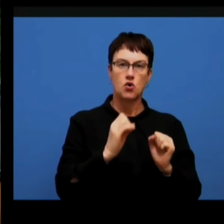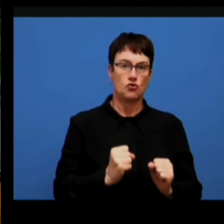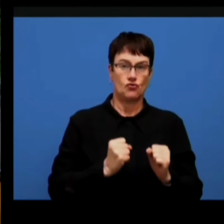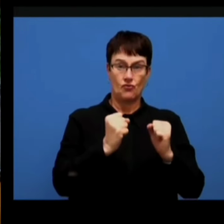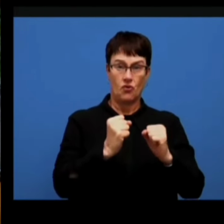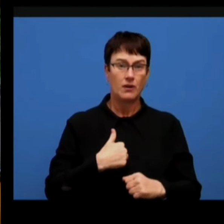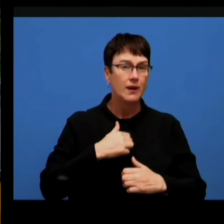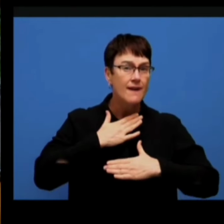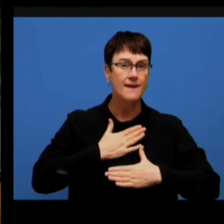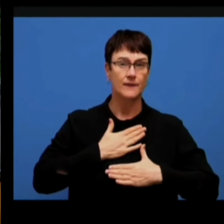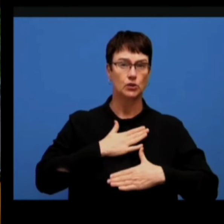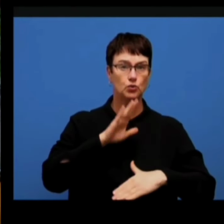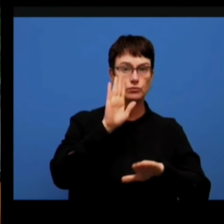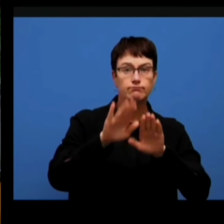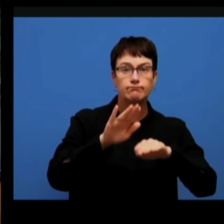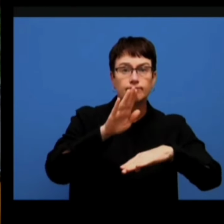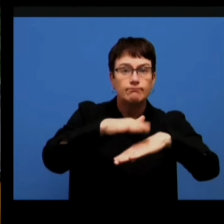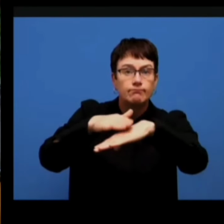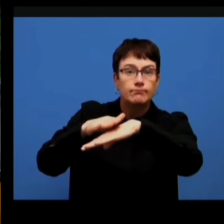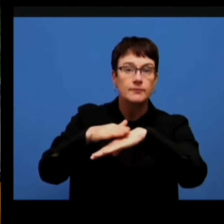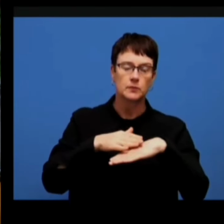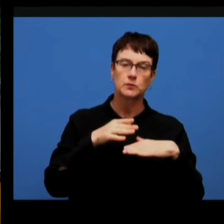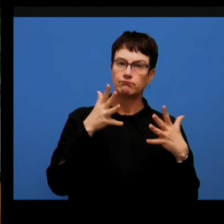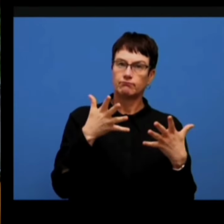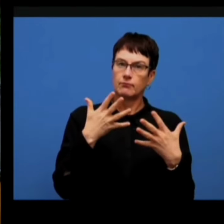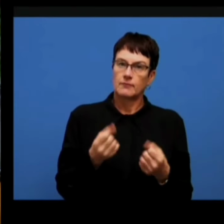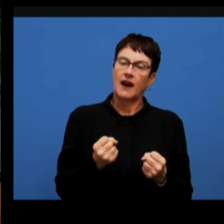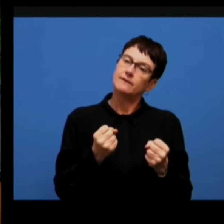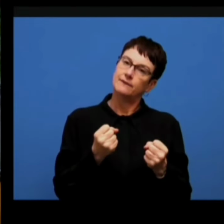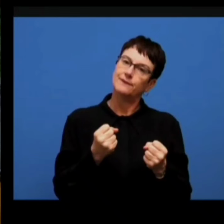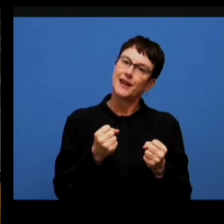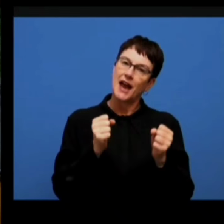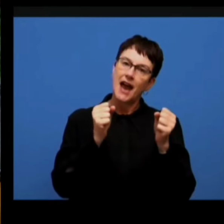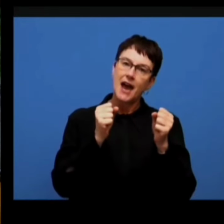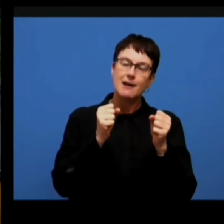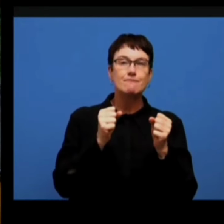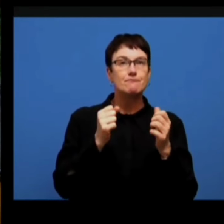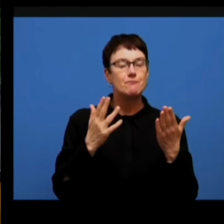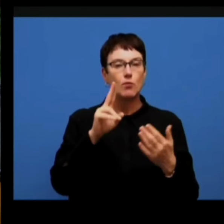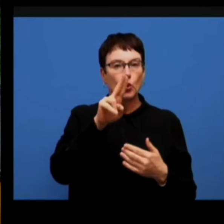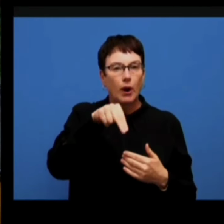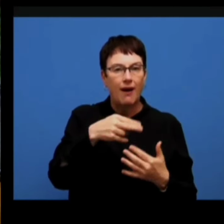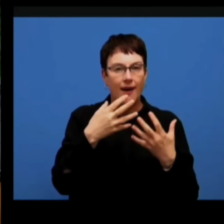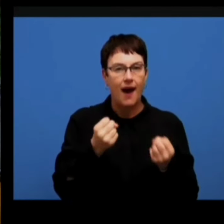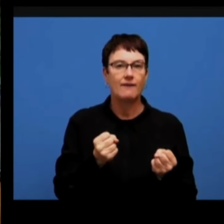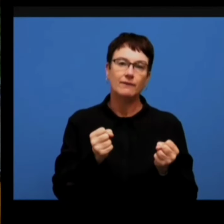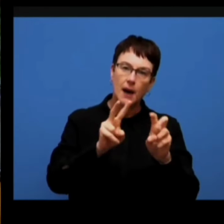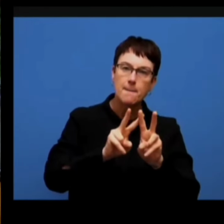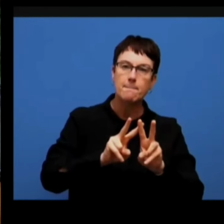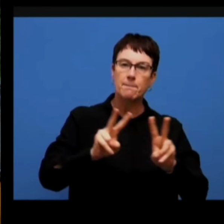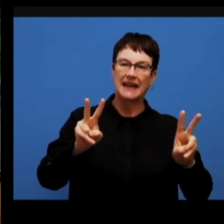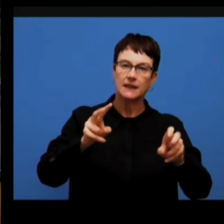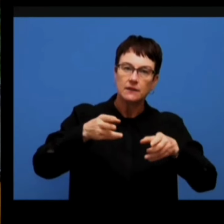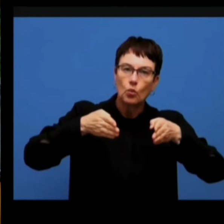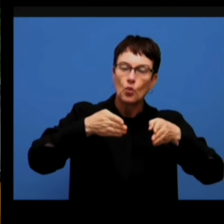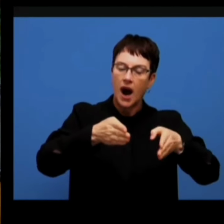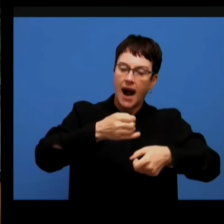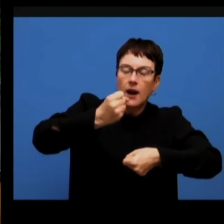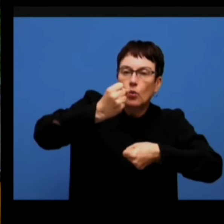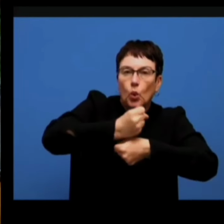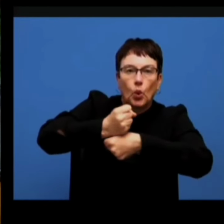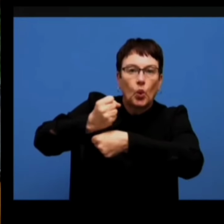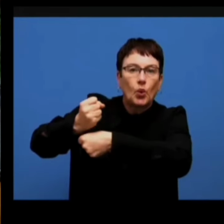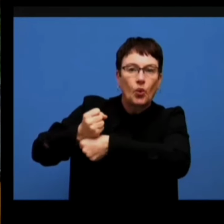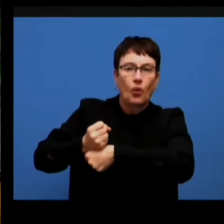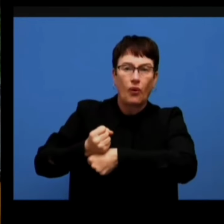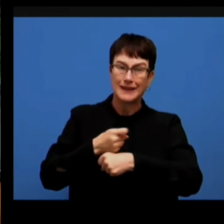the United Nations peace operations, which remain one of this organization's most important tools.